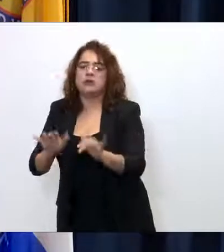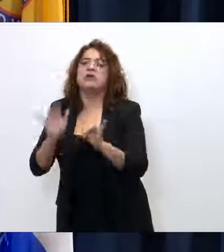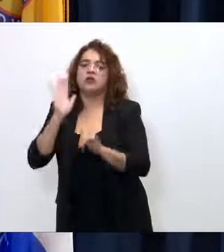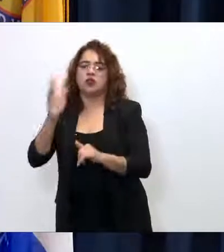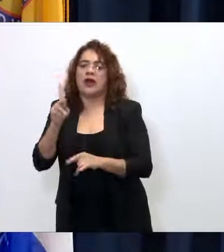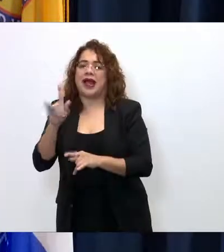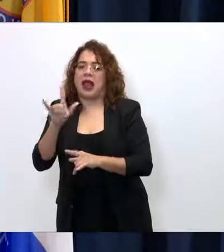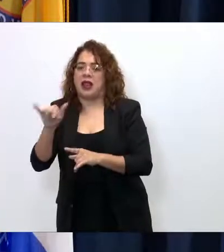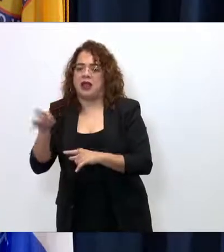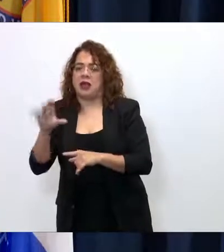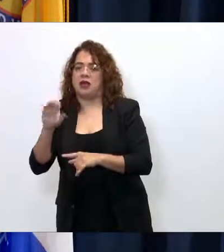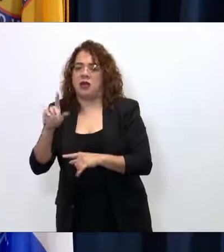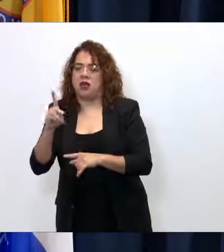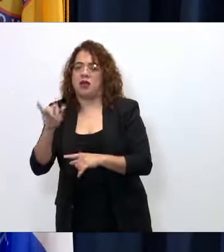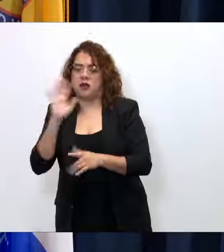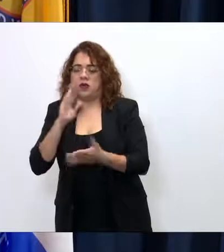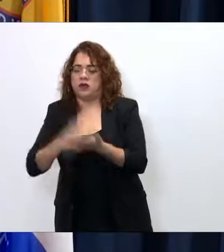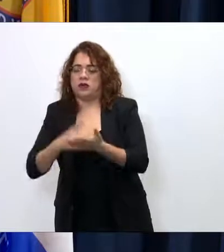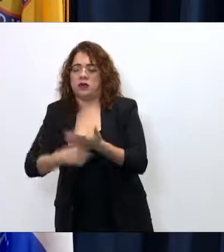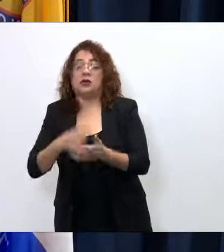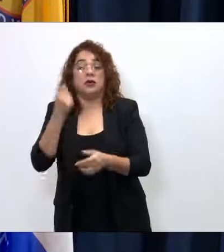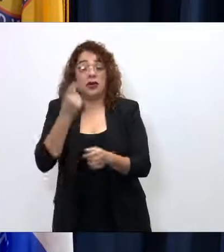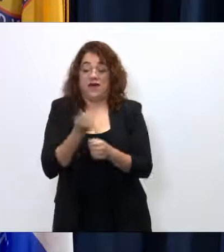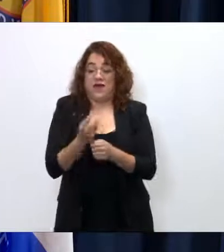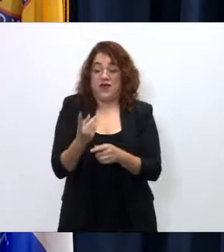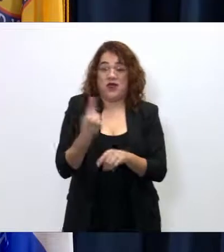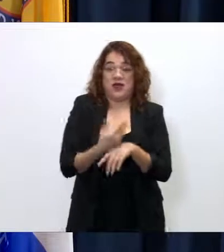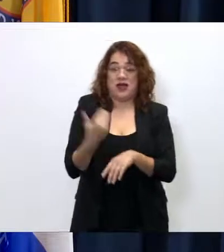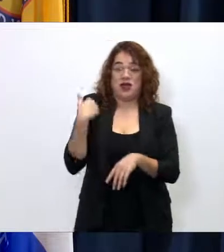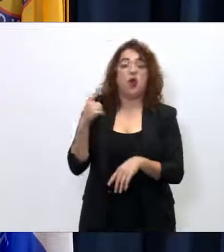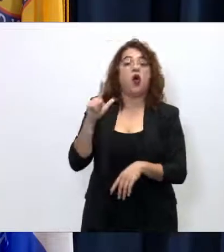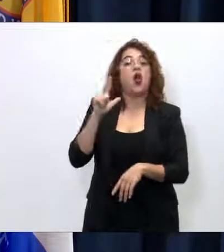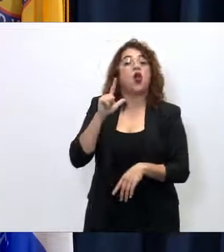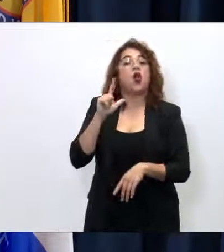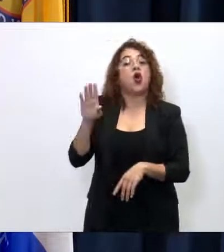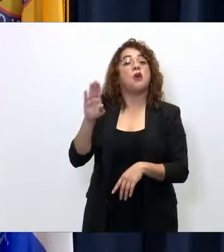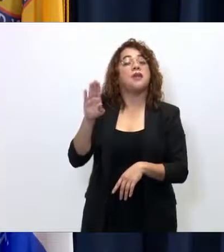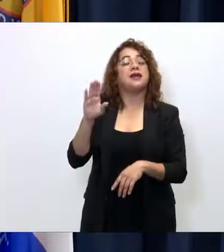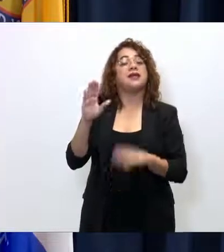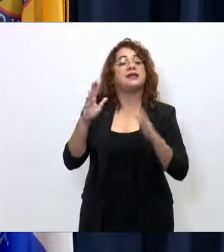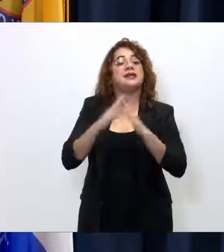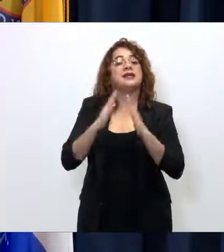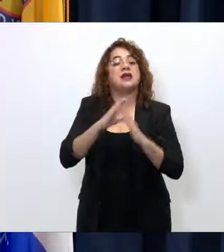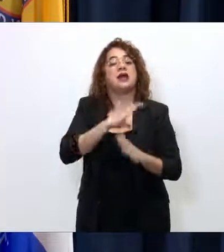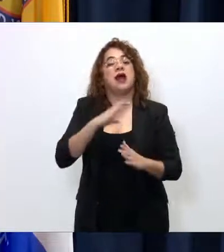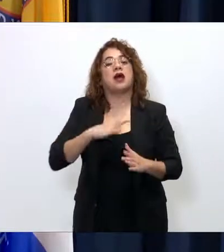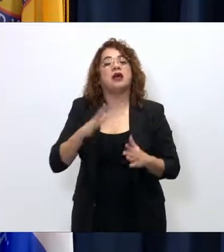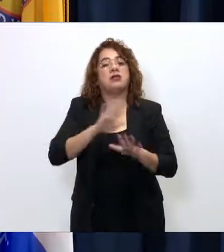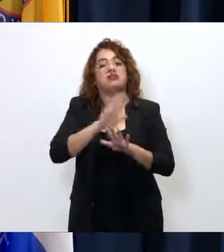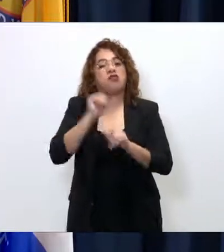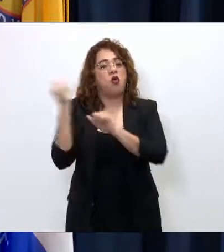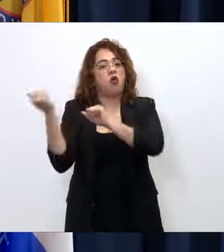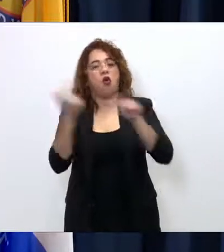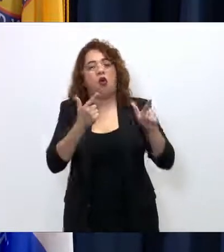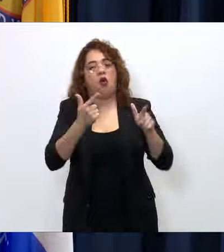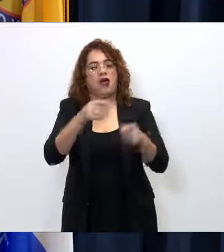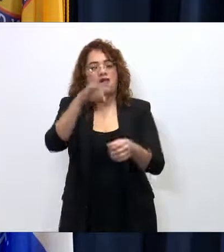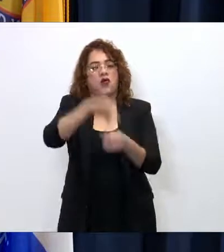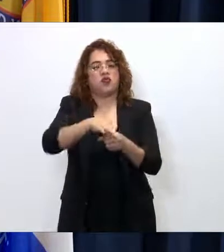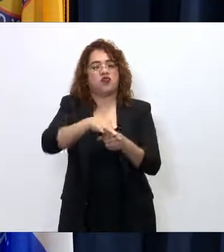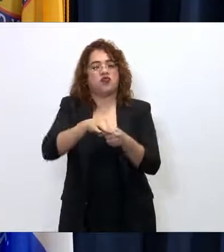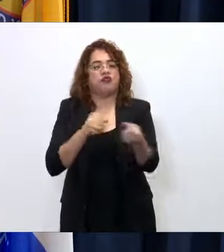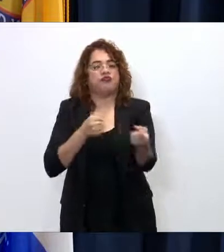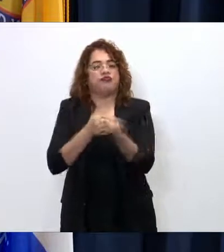as you probably all know, just a couple of days ago, the Long Beach City Council unanimously voted to enter